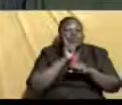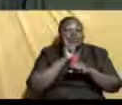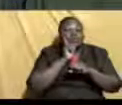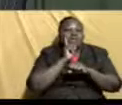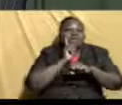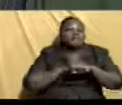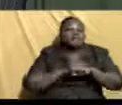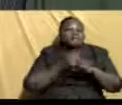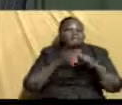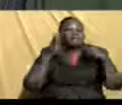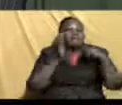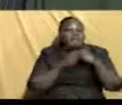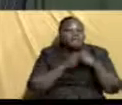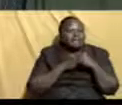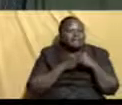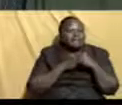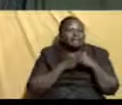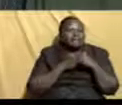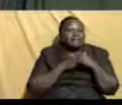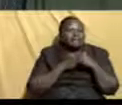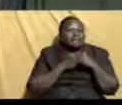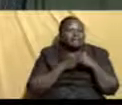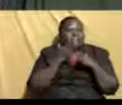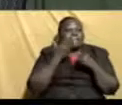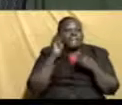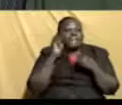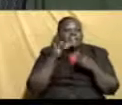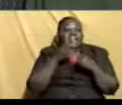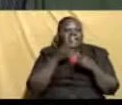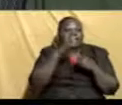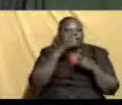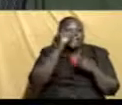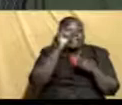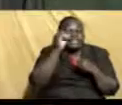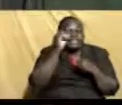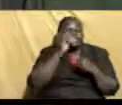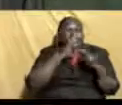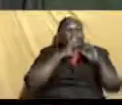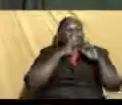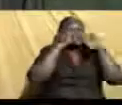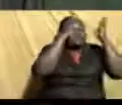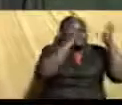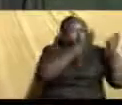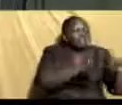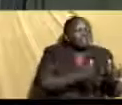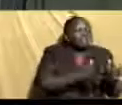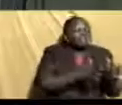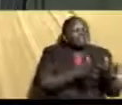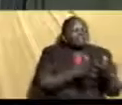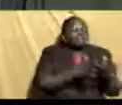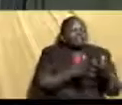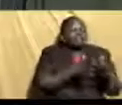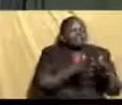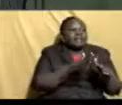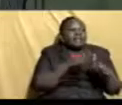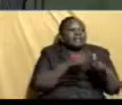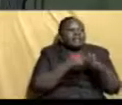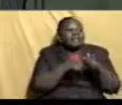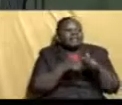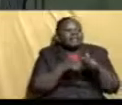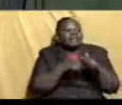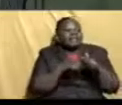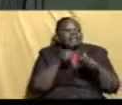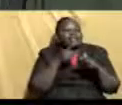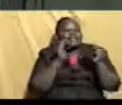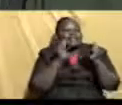the 20th respondents, and then I think the 19th